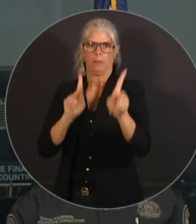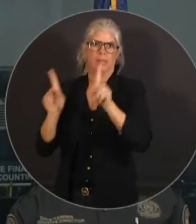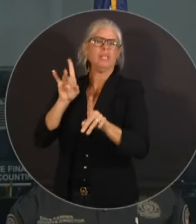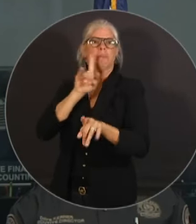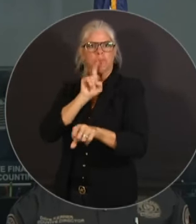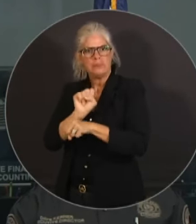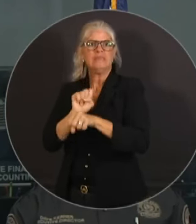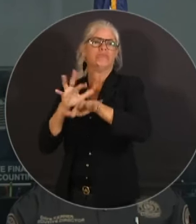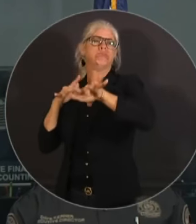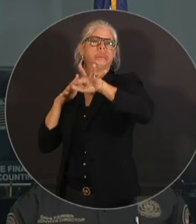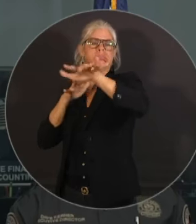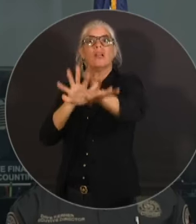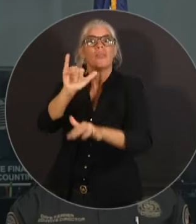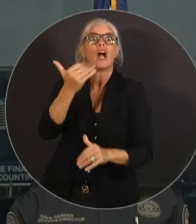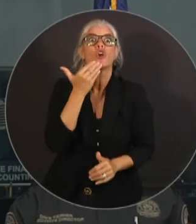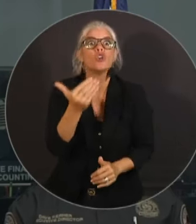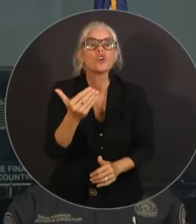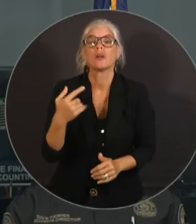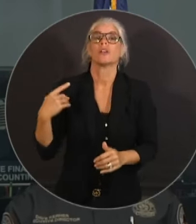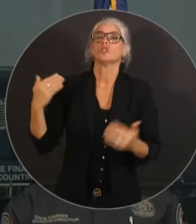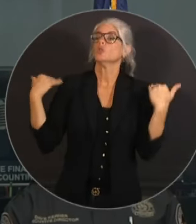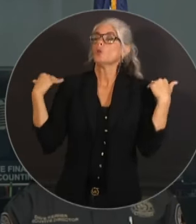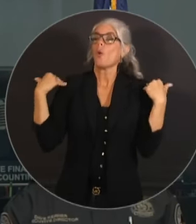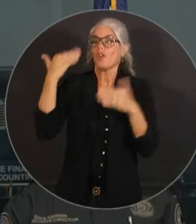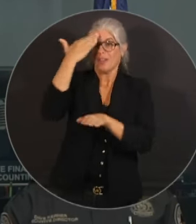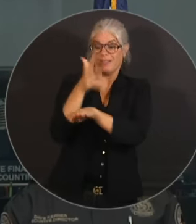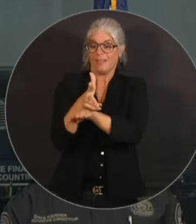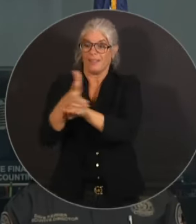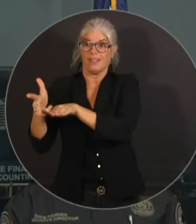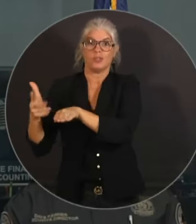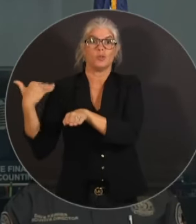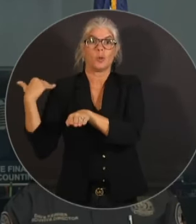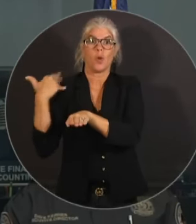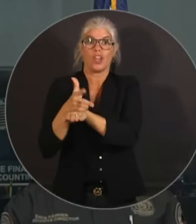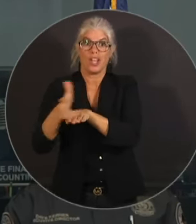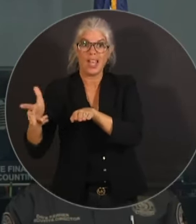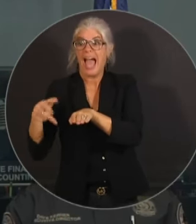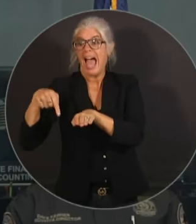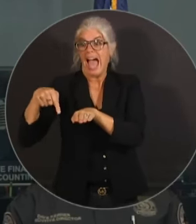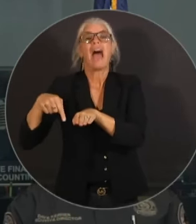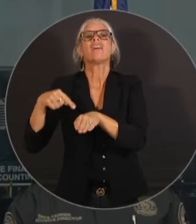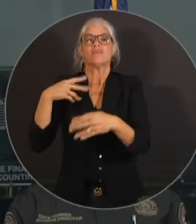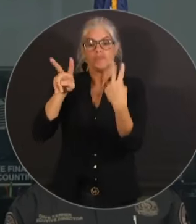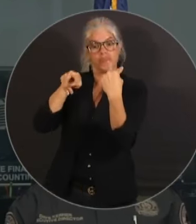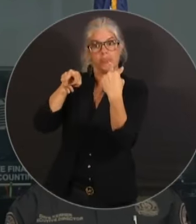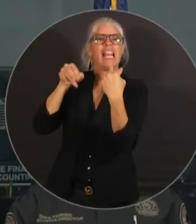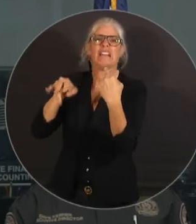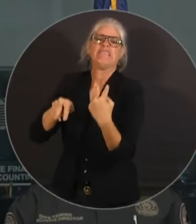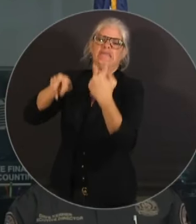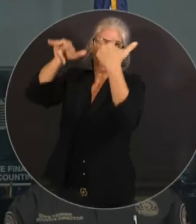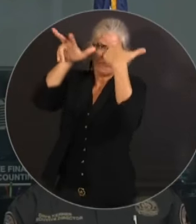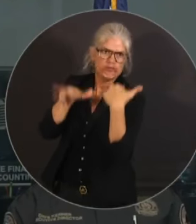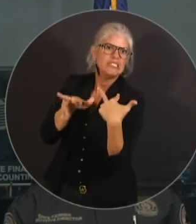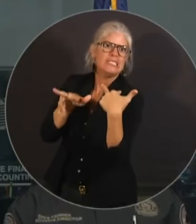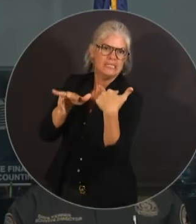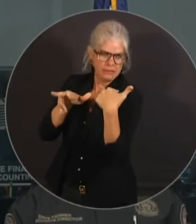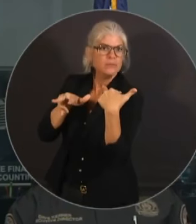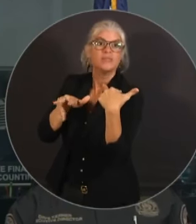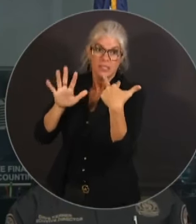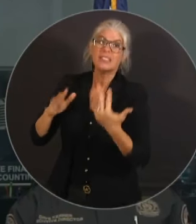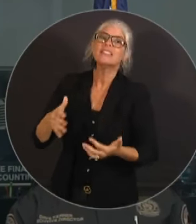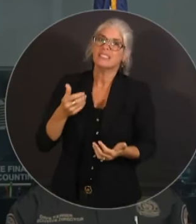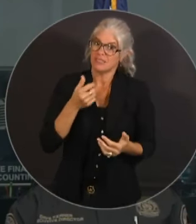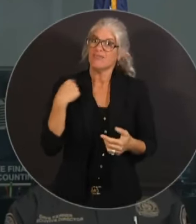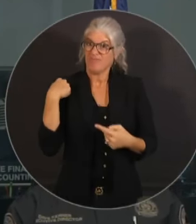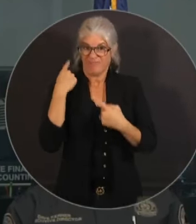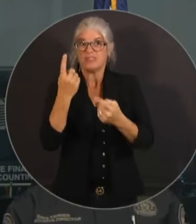shoulders for use. It's called emergency shoulder use. We did that yesterday throughout the day. Over several hours, the congestion